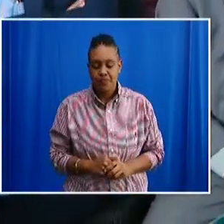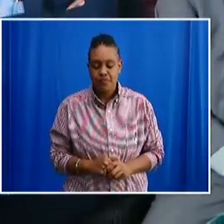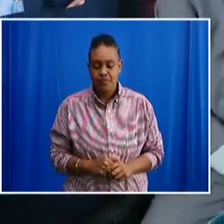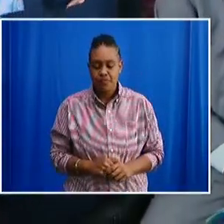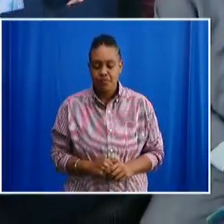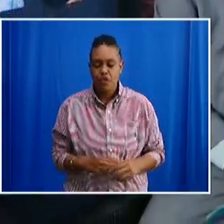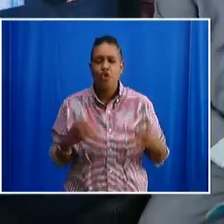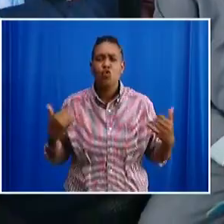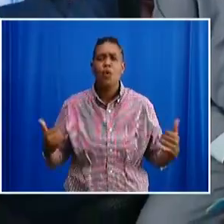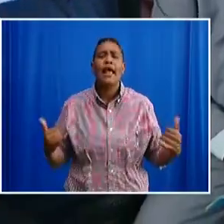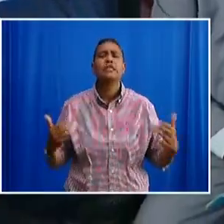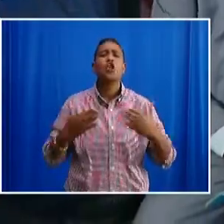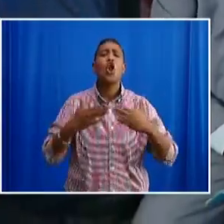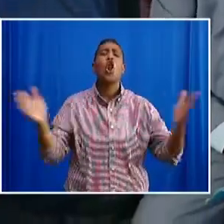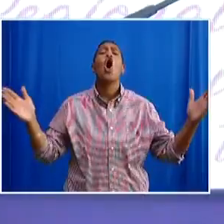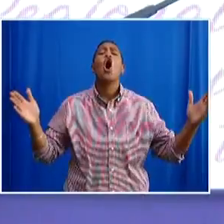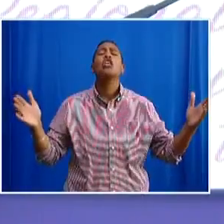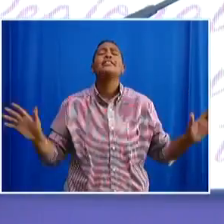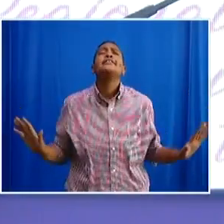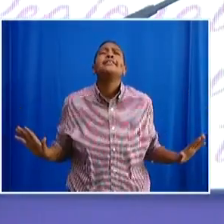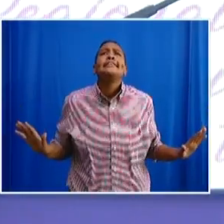Today's launch is